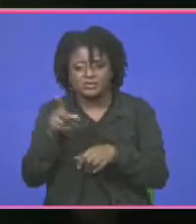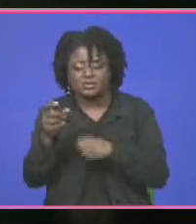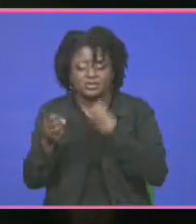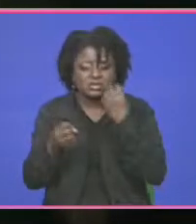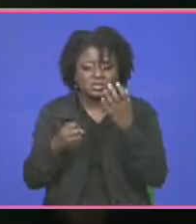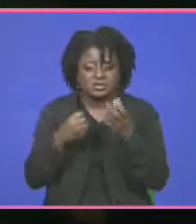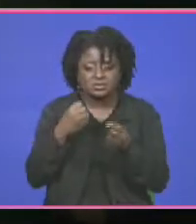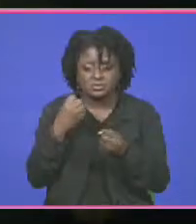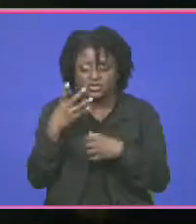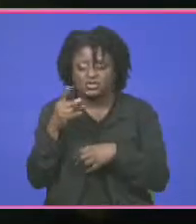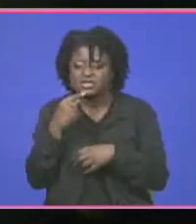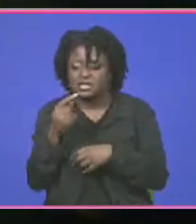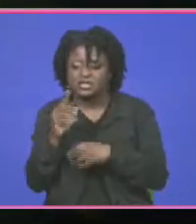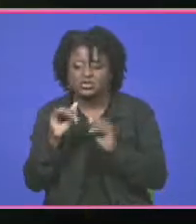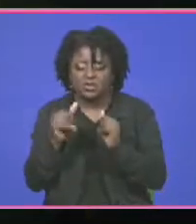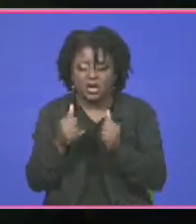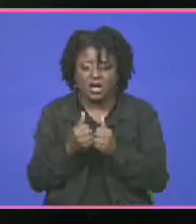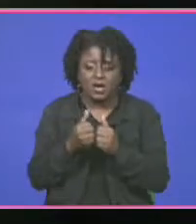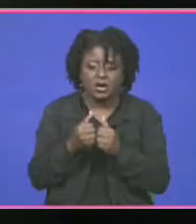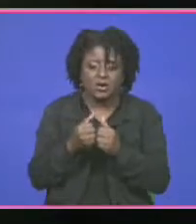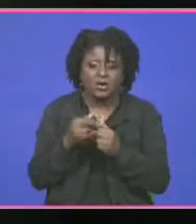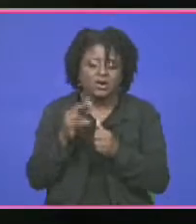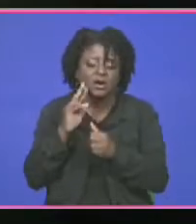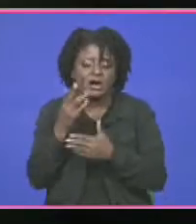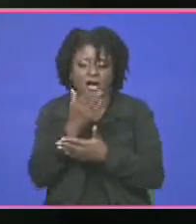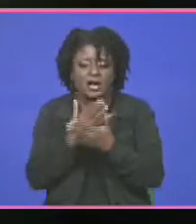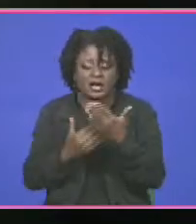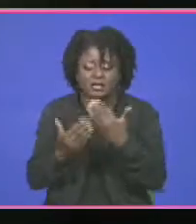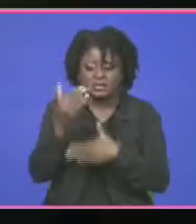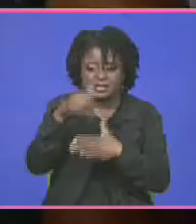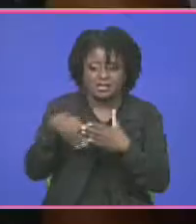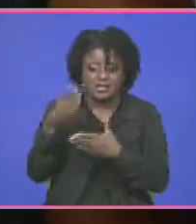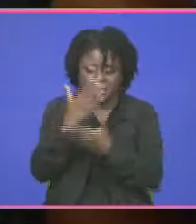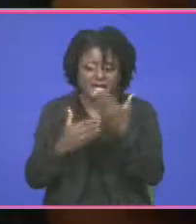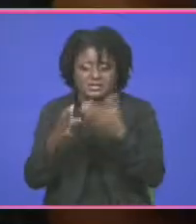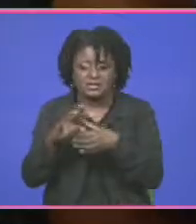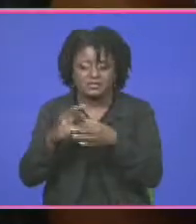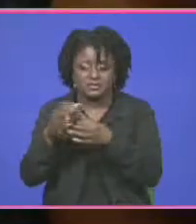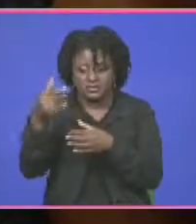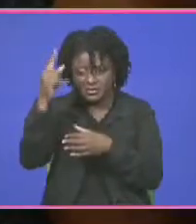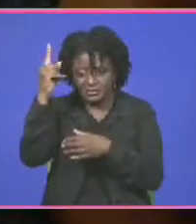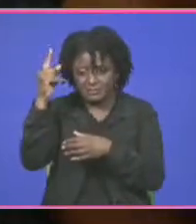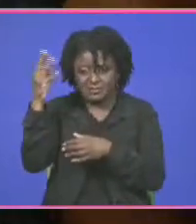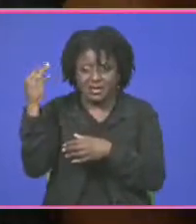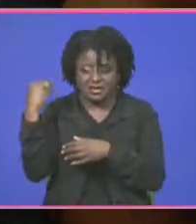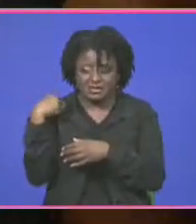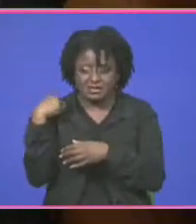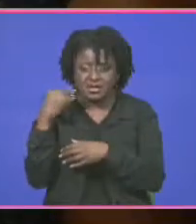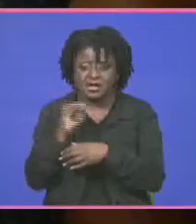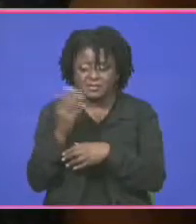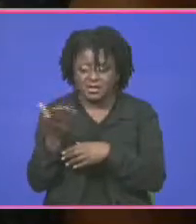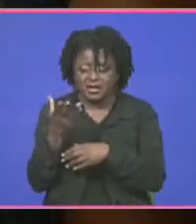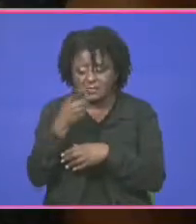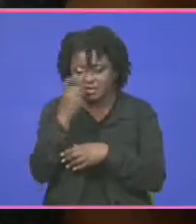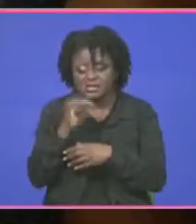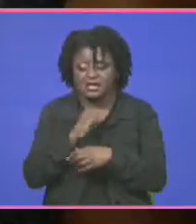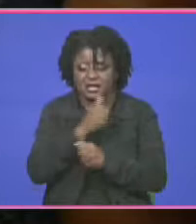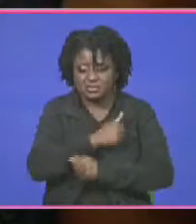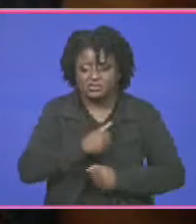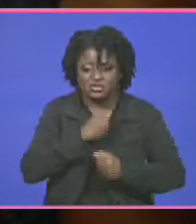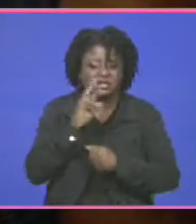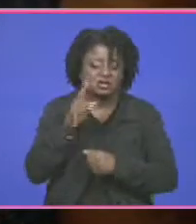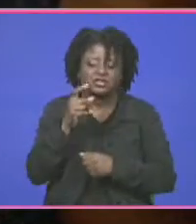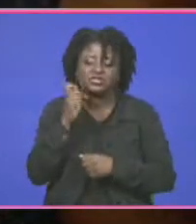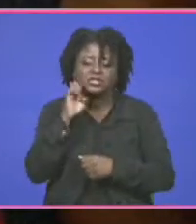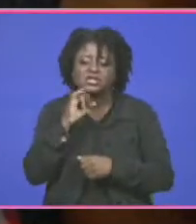how her hands is in the hands of the Master. I'm here because I appreciate her. And she's the